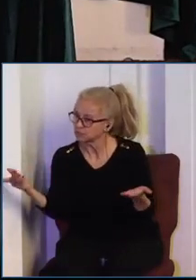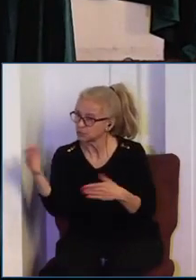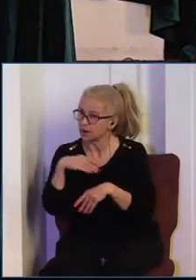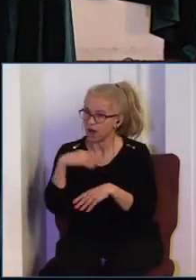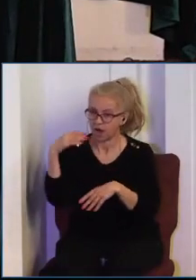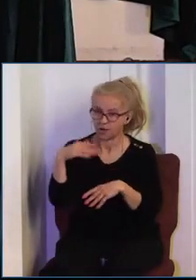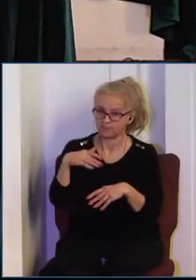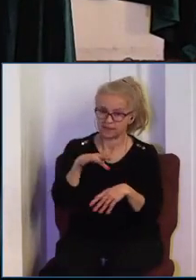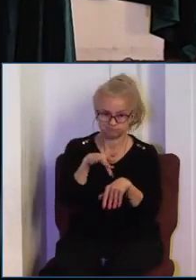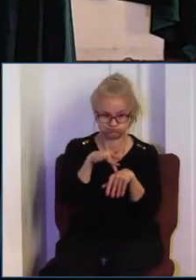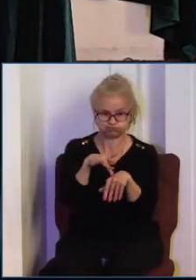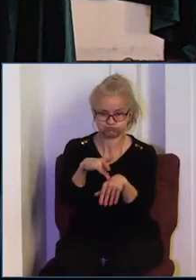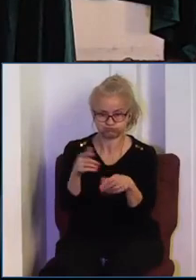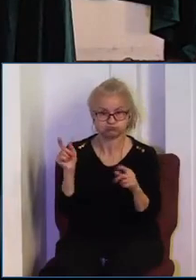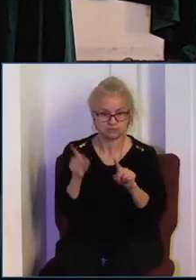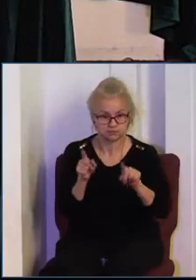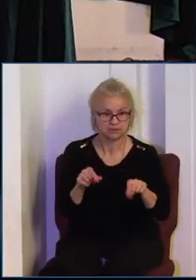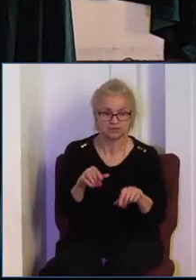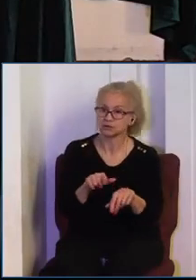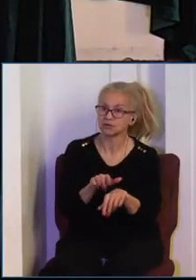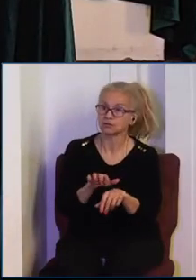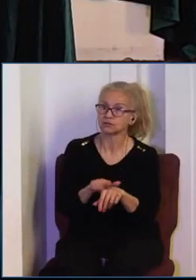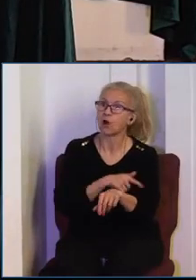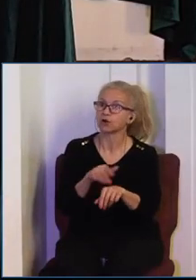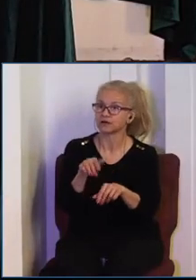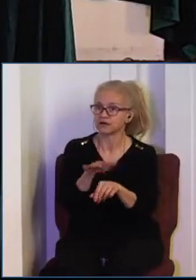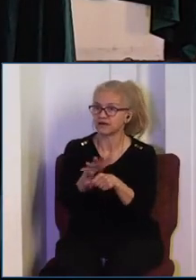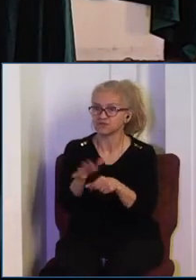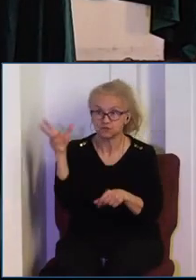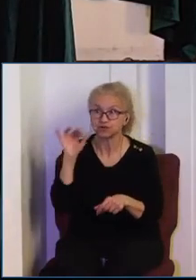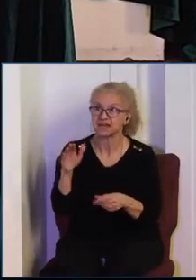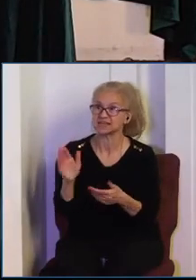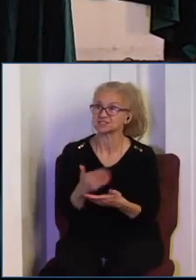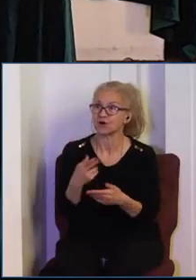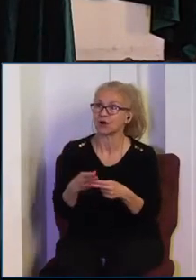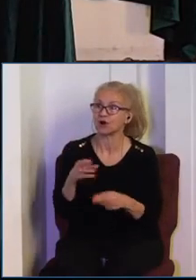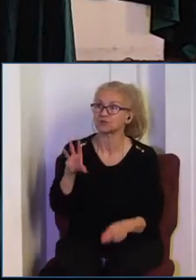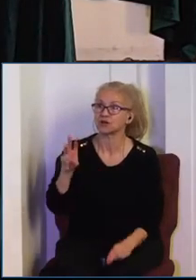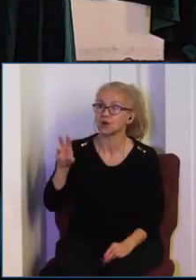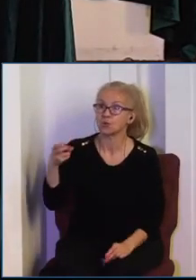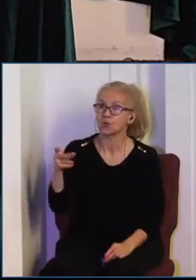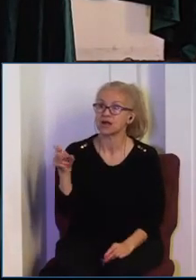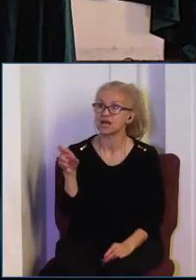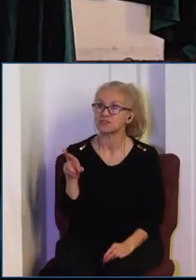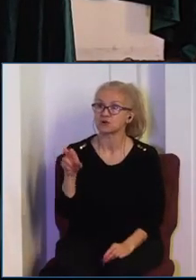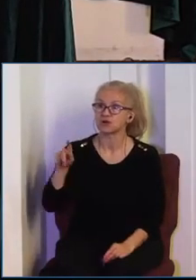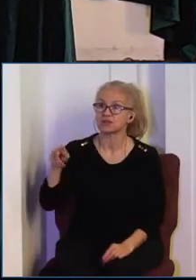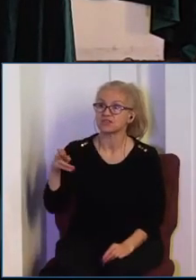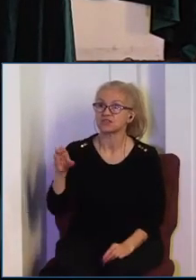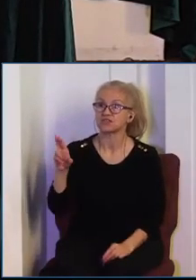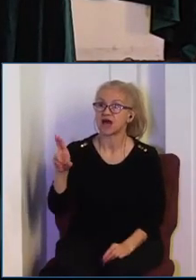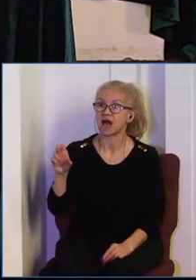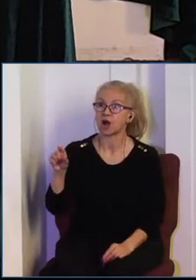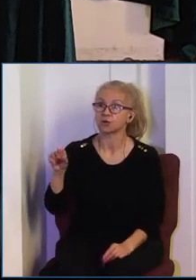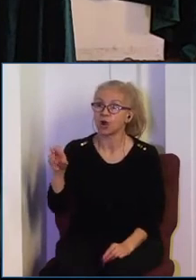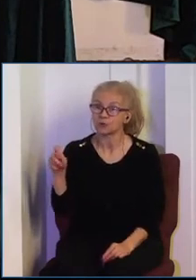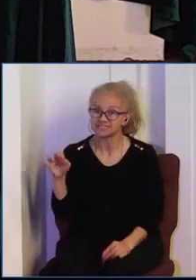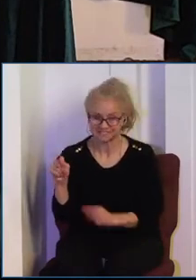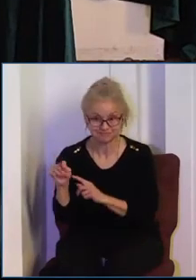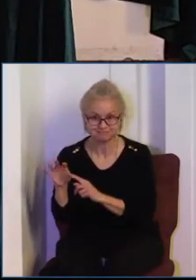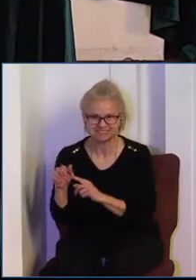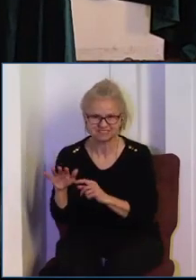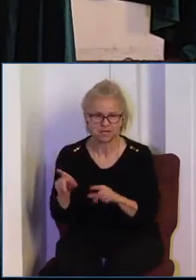some of you probably have been around long enough to have heard a song called Whither Thou Goest, and it's been around for a while. I think even it